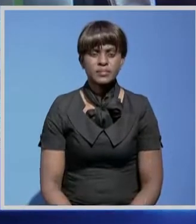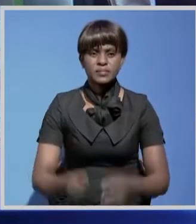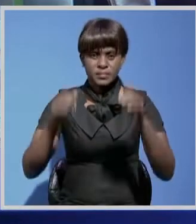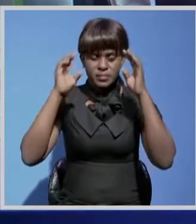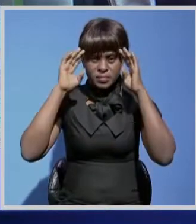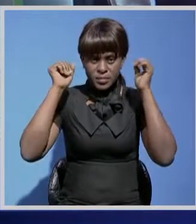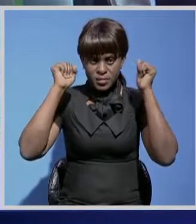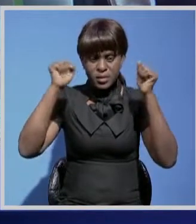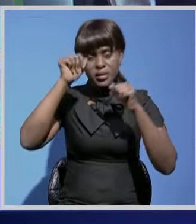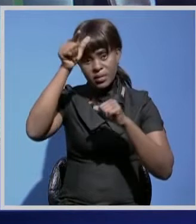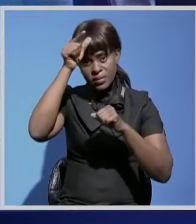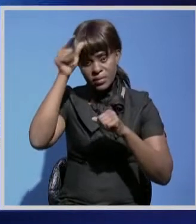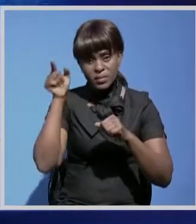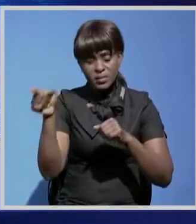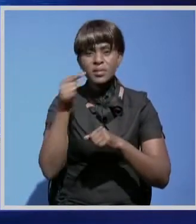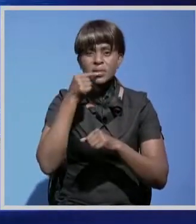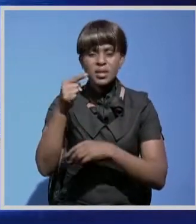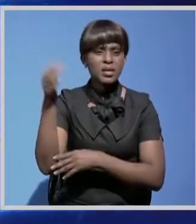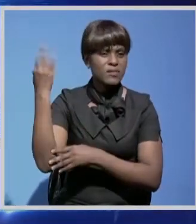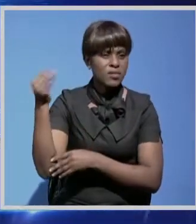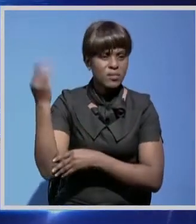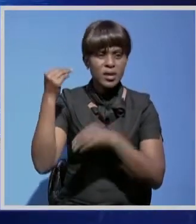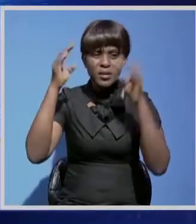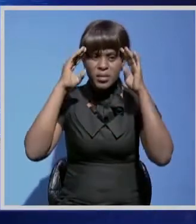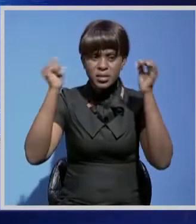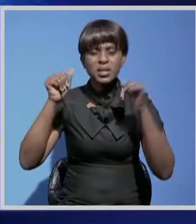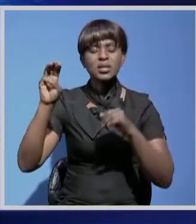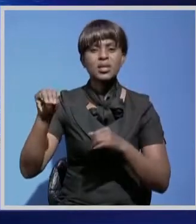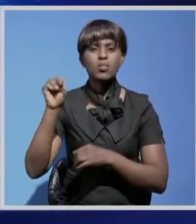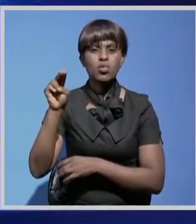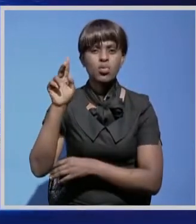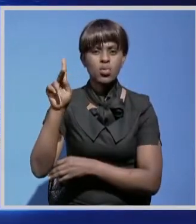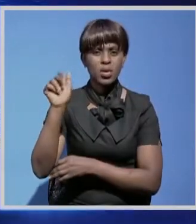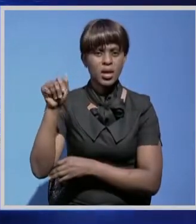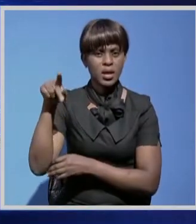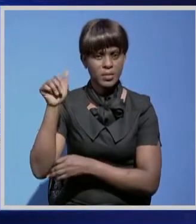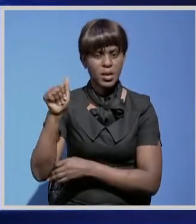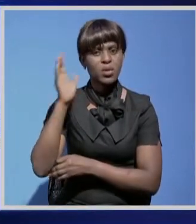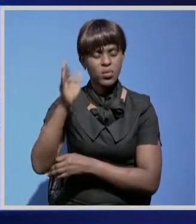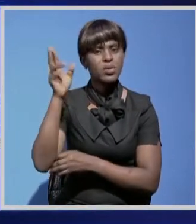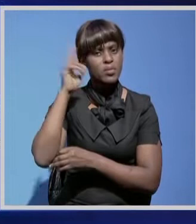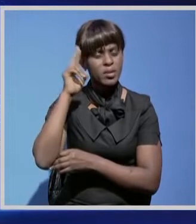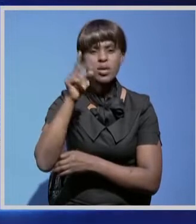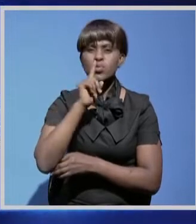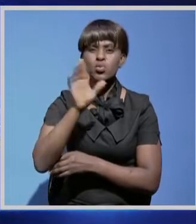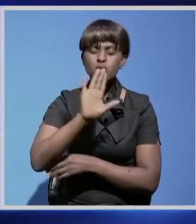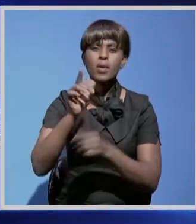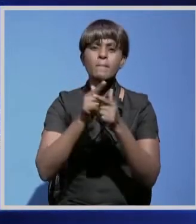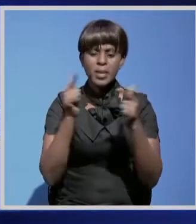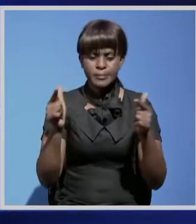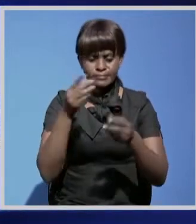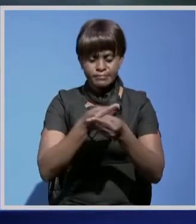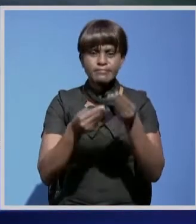President Edgar Lungu says former President Benjamin Mkapa will be remembered for his immense contribution to the peace